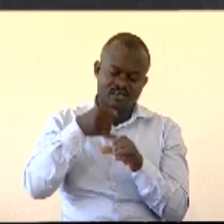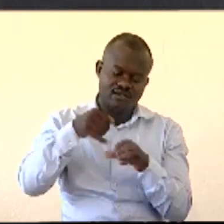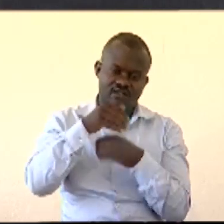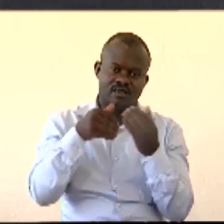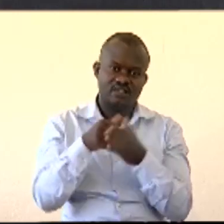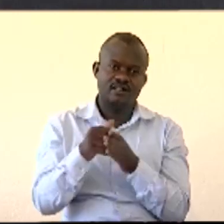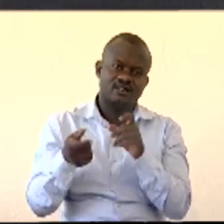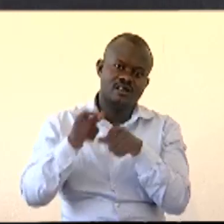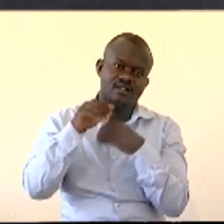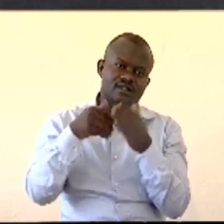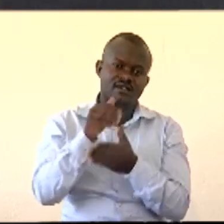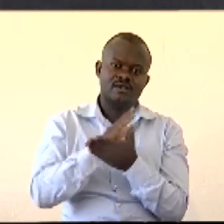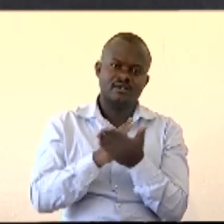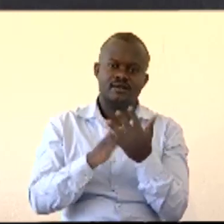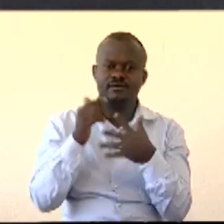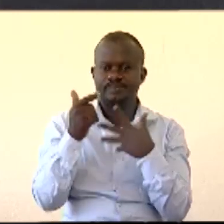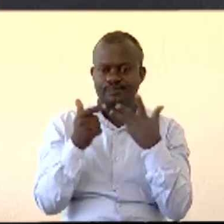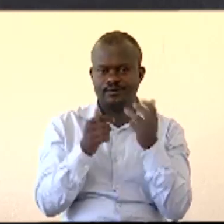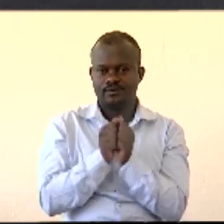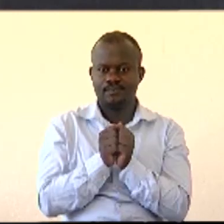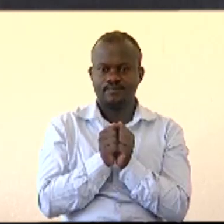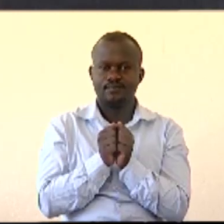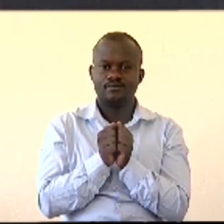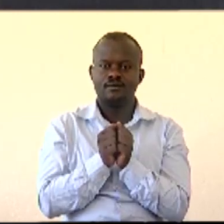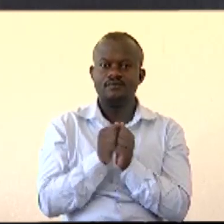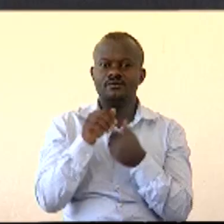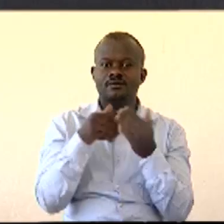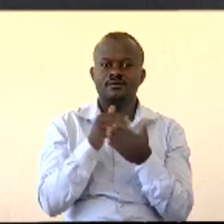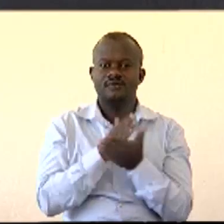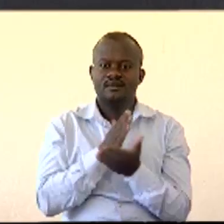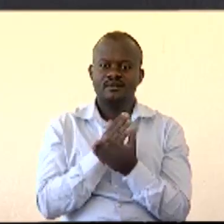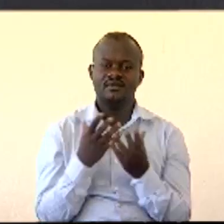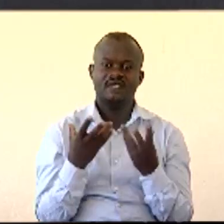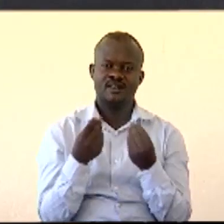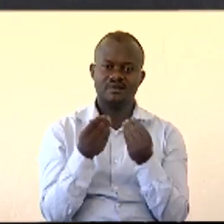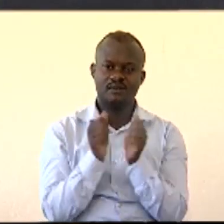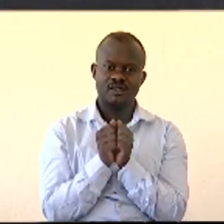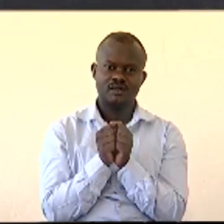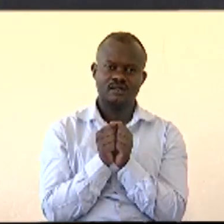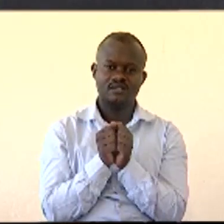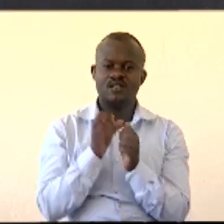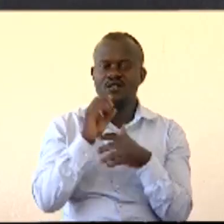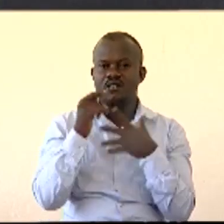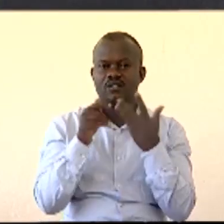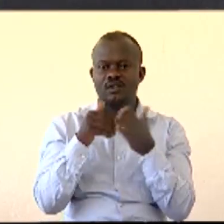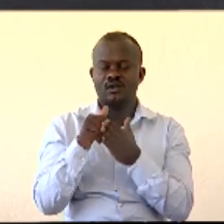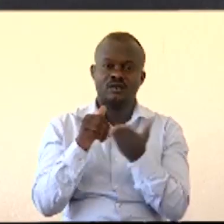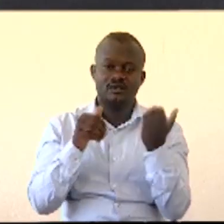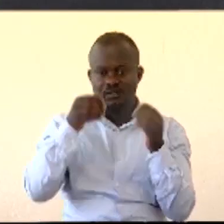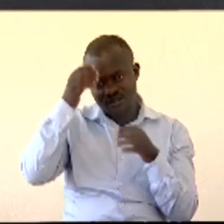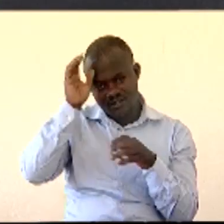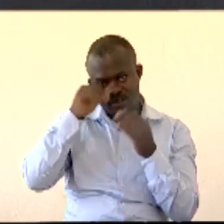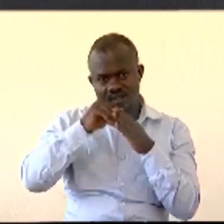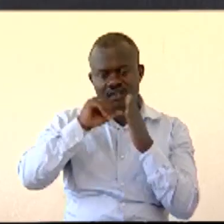and subtraction and multiplication. And actually it is the simplest of those concepts, the addition